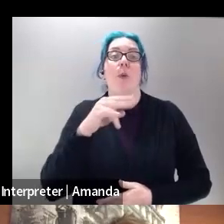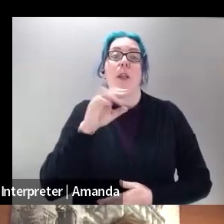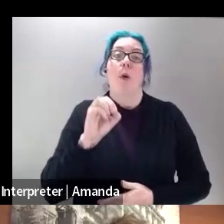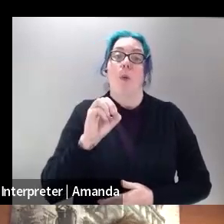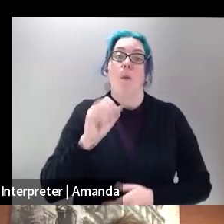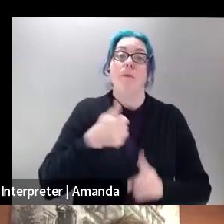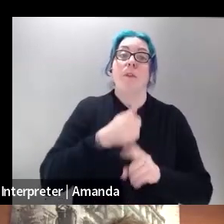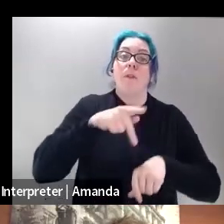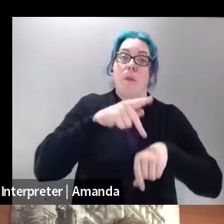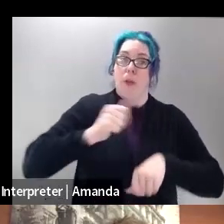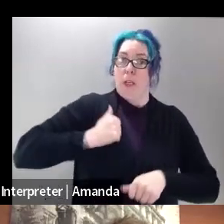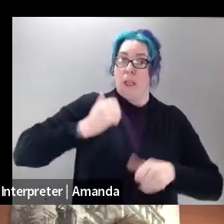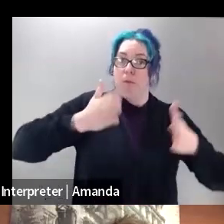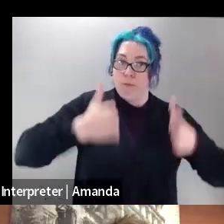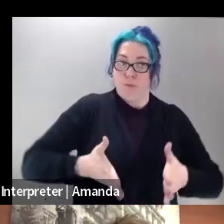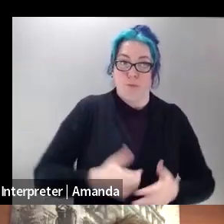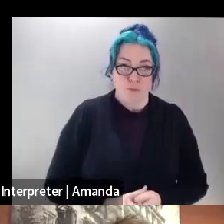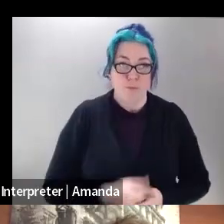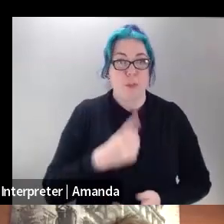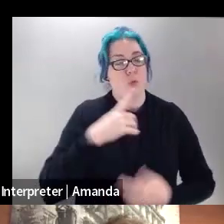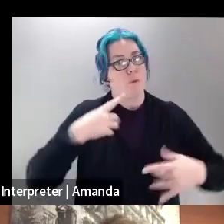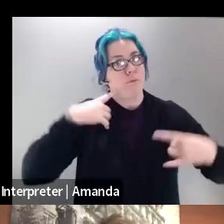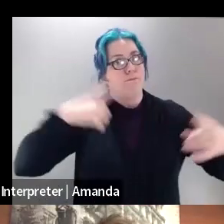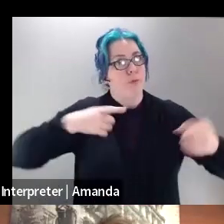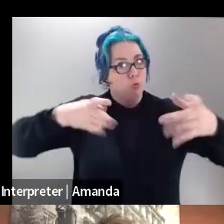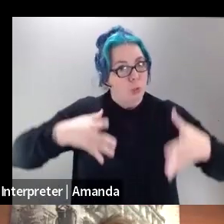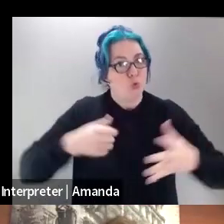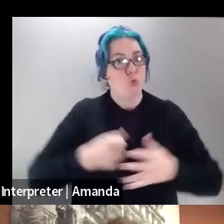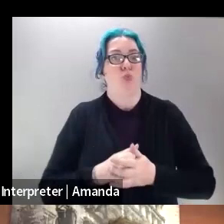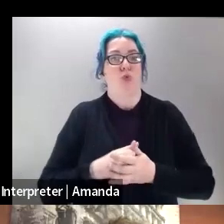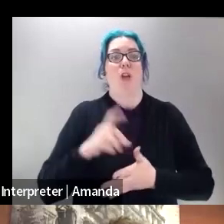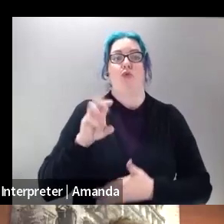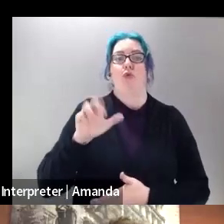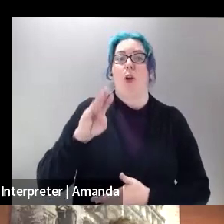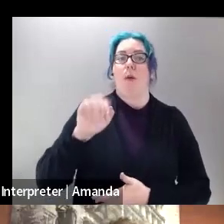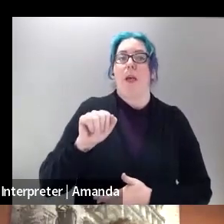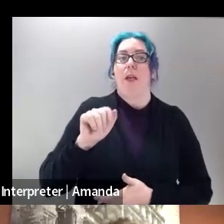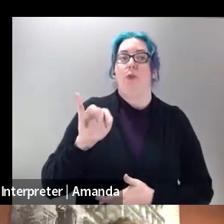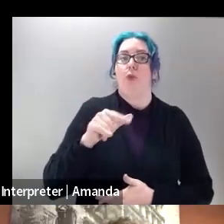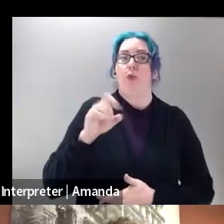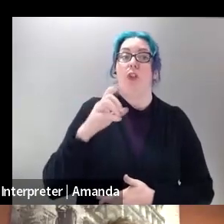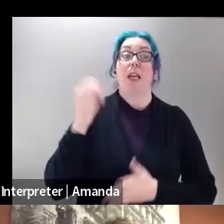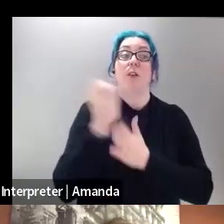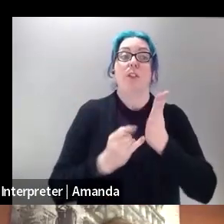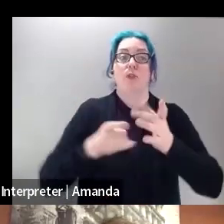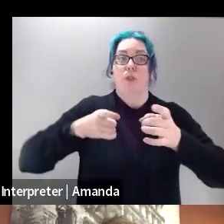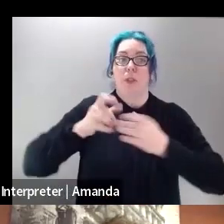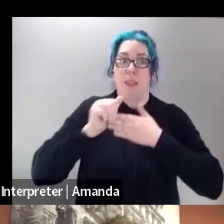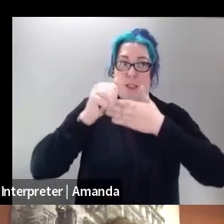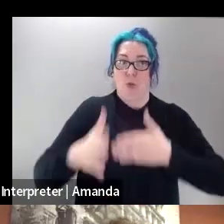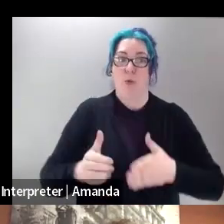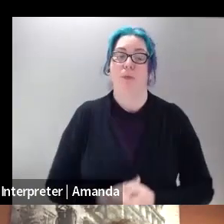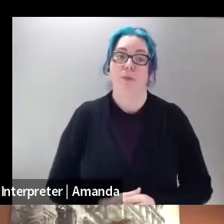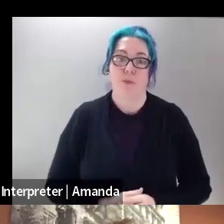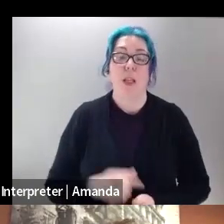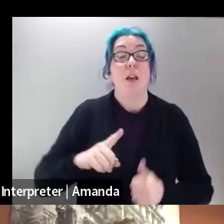Filipino-Canadian, is a renowned director, dramaturge, and artistic leader. Her journey began as the artistic